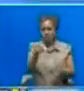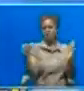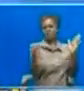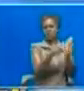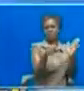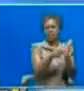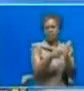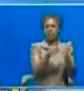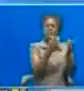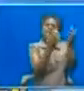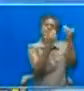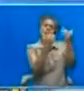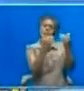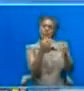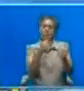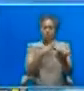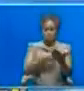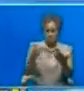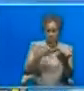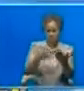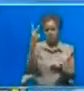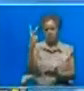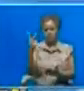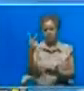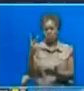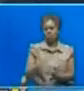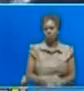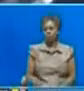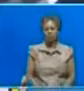The findings are expected in less than a fortnight.